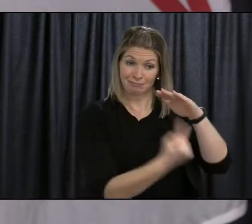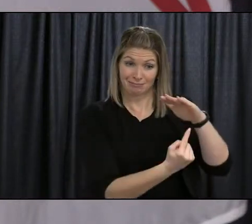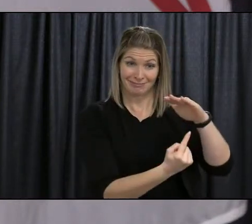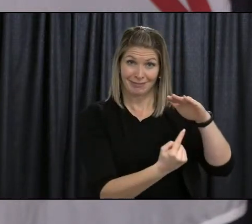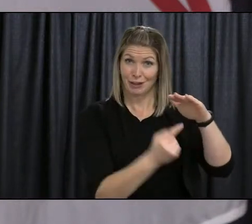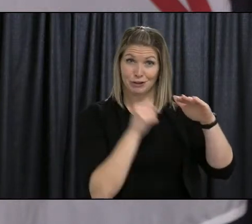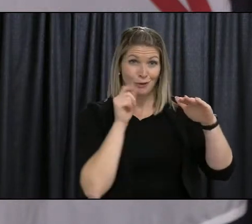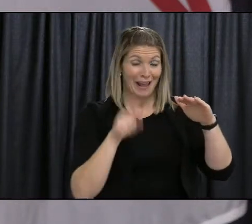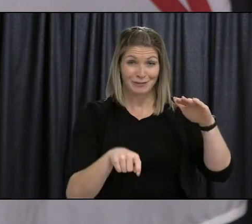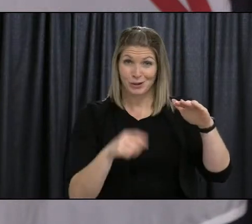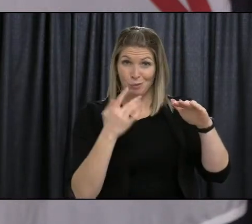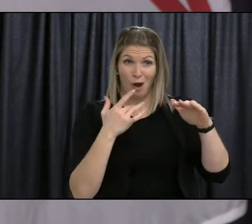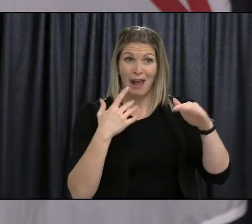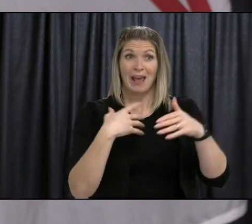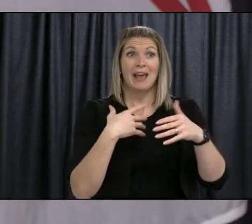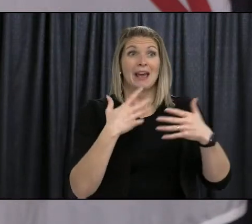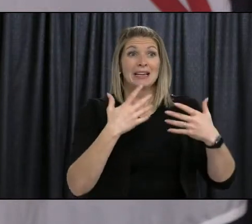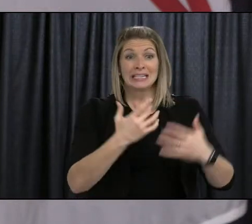So